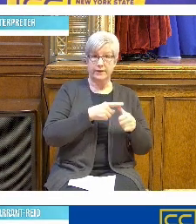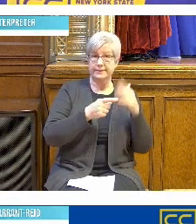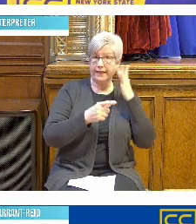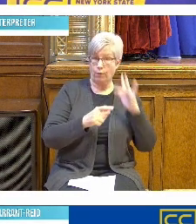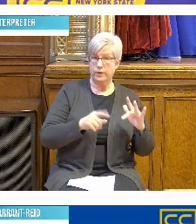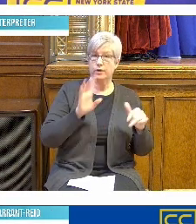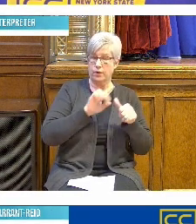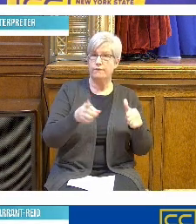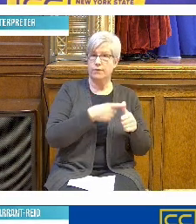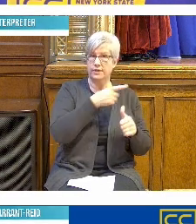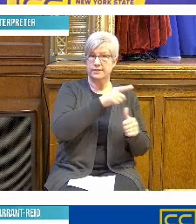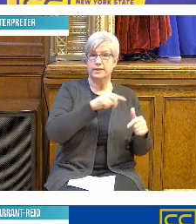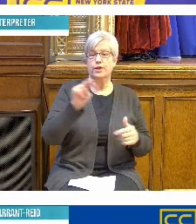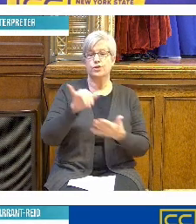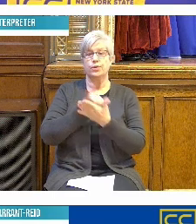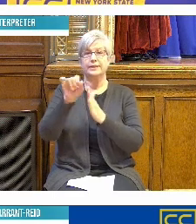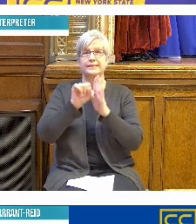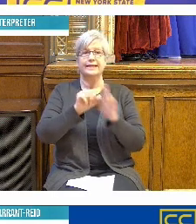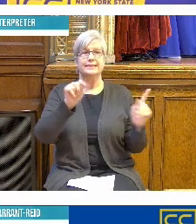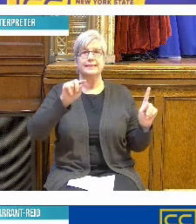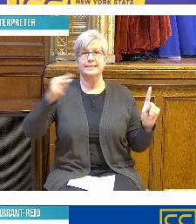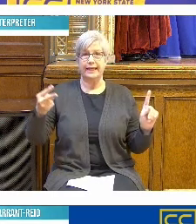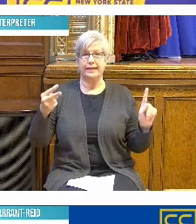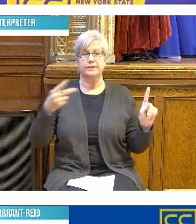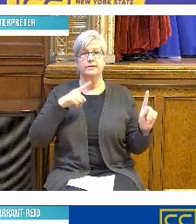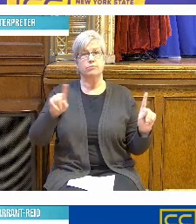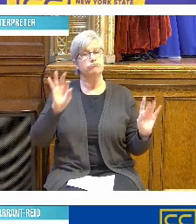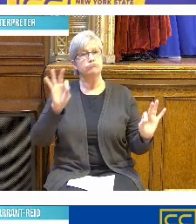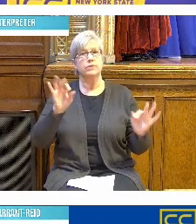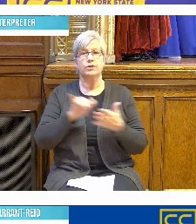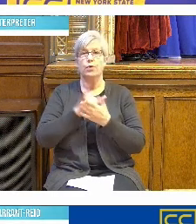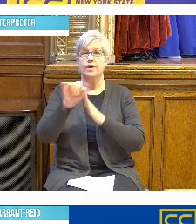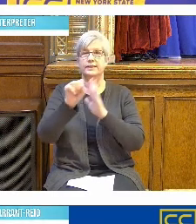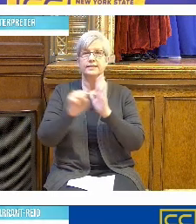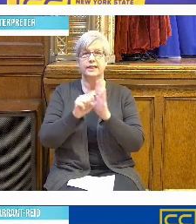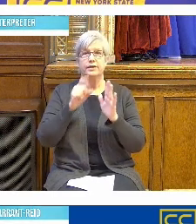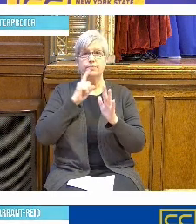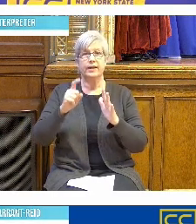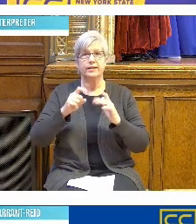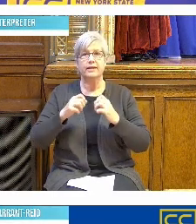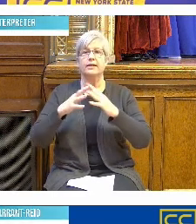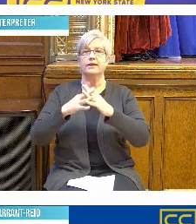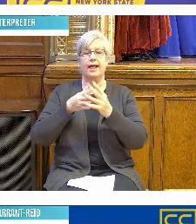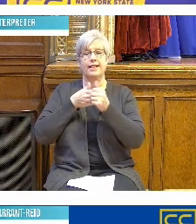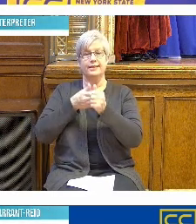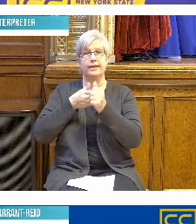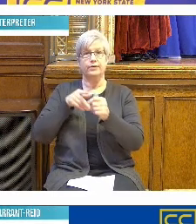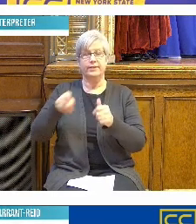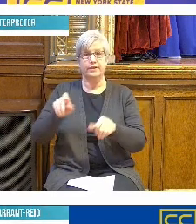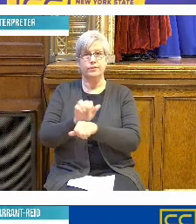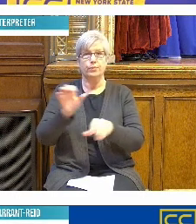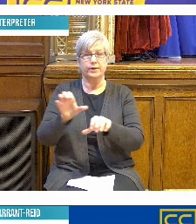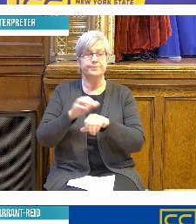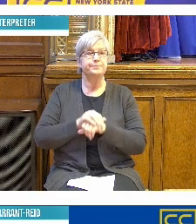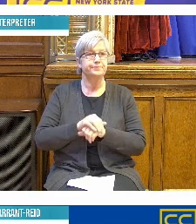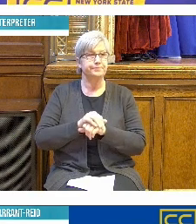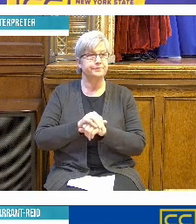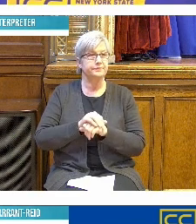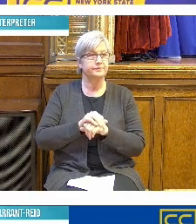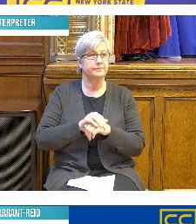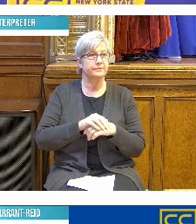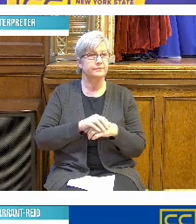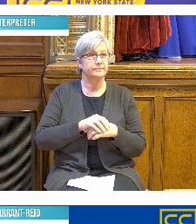is the first, and we are the second. So it provides New York an opportunity to lend itself as a leader in this work. We'll go to the next slide.